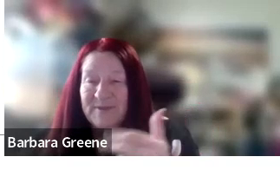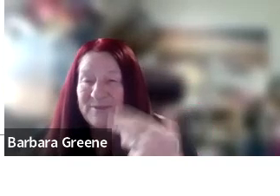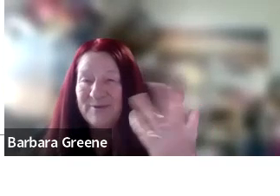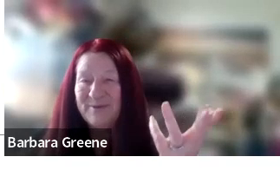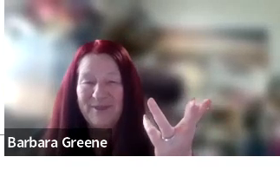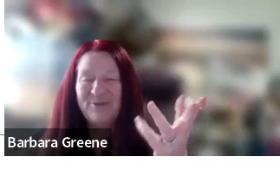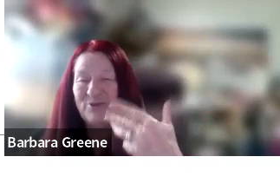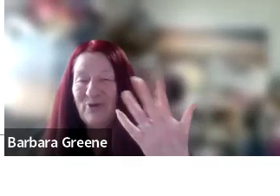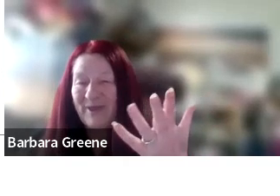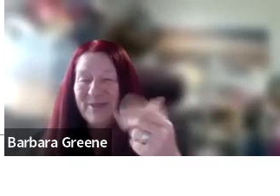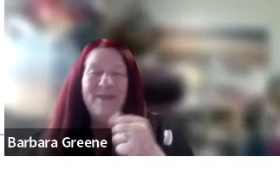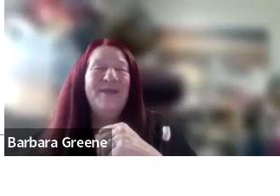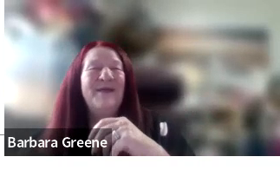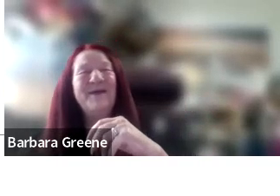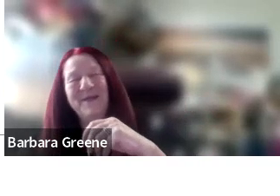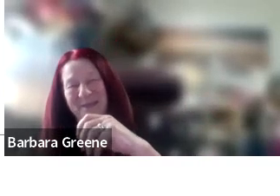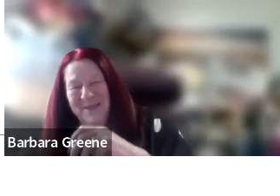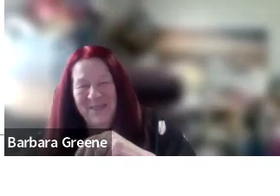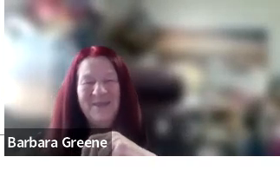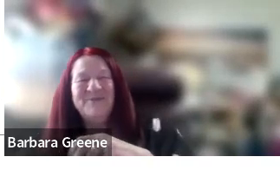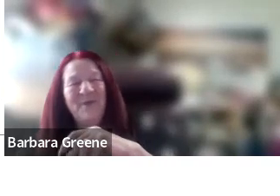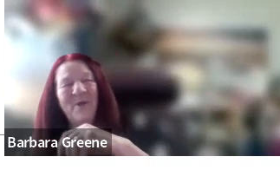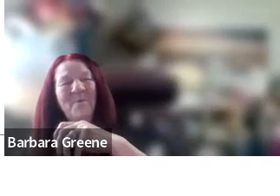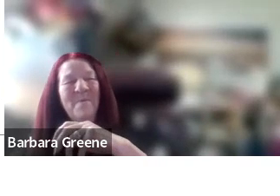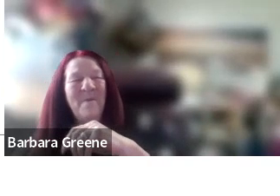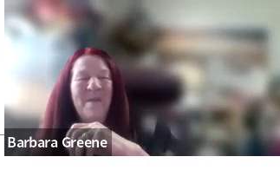acronyms into the chat.